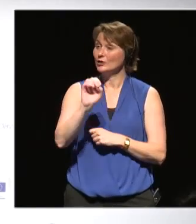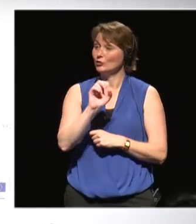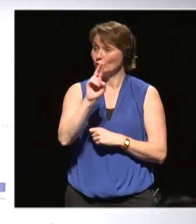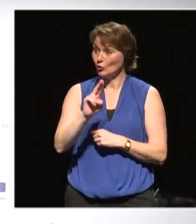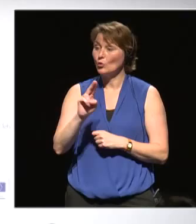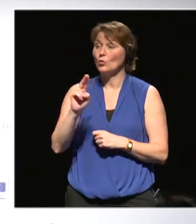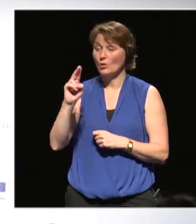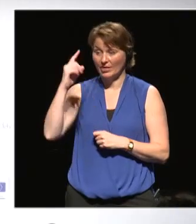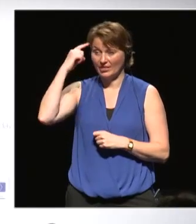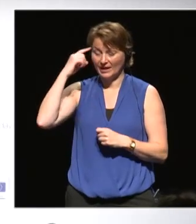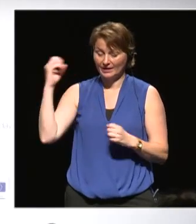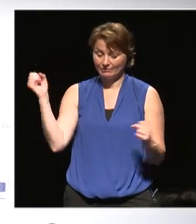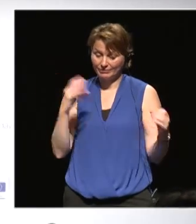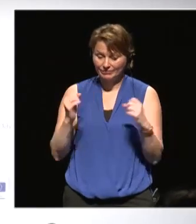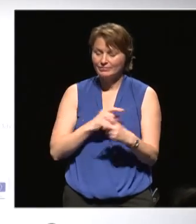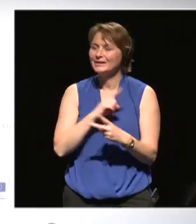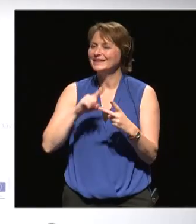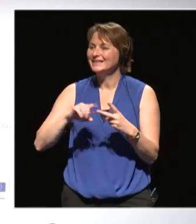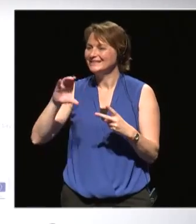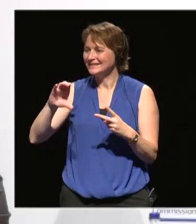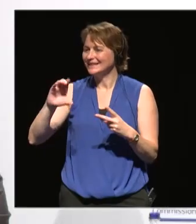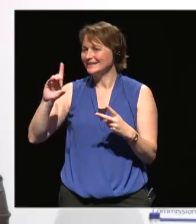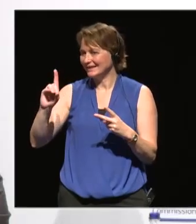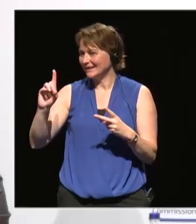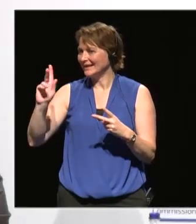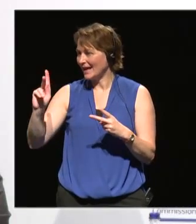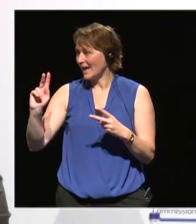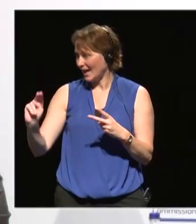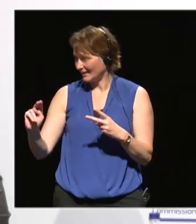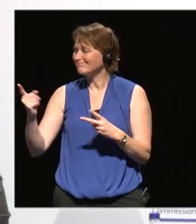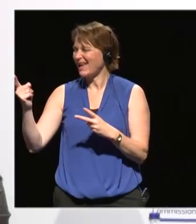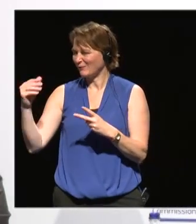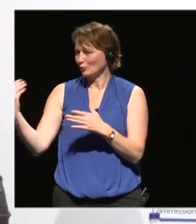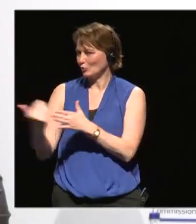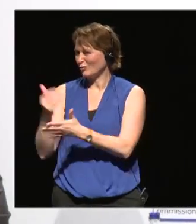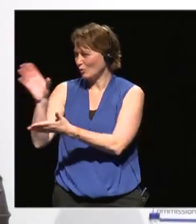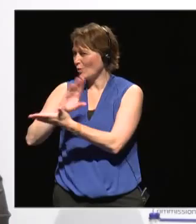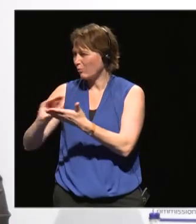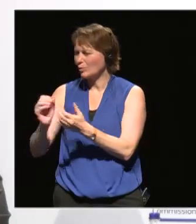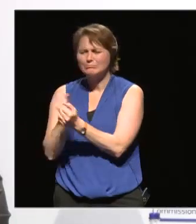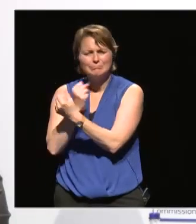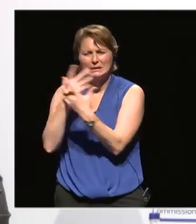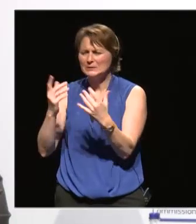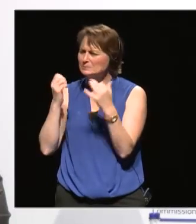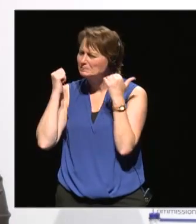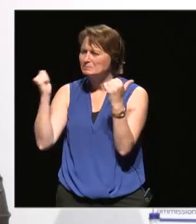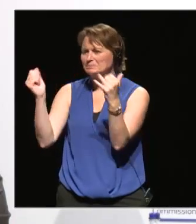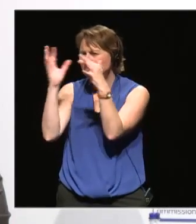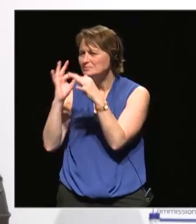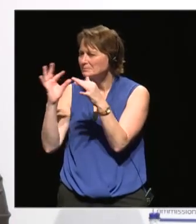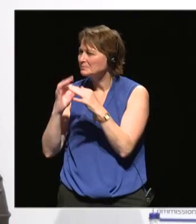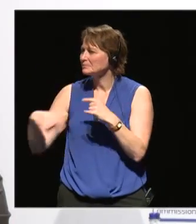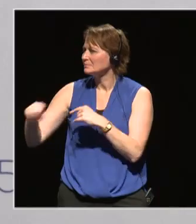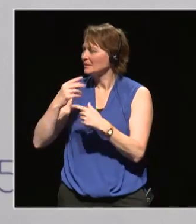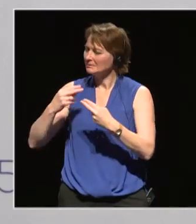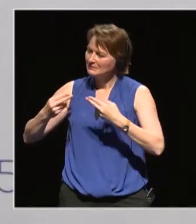find the annual report of CDKN out this week, which contains lots of good stories about how the negotiation